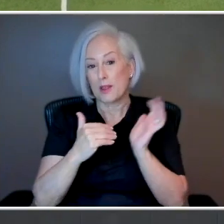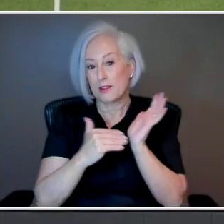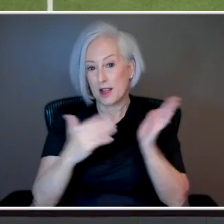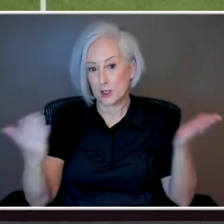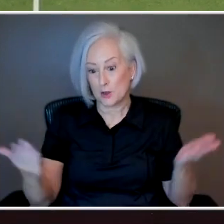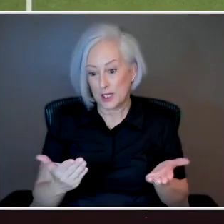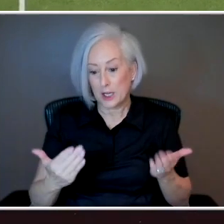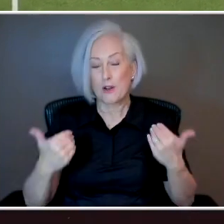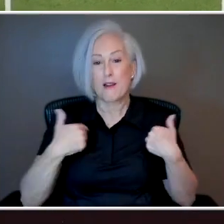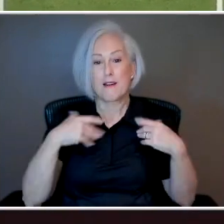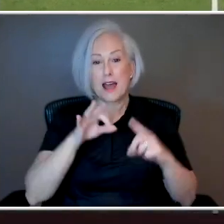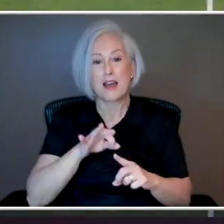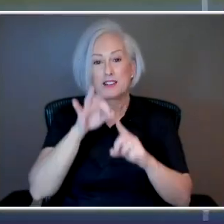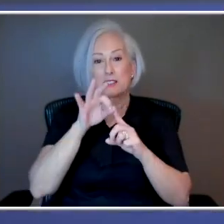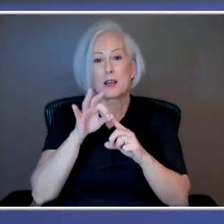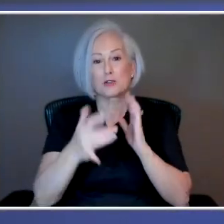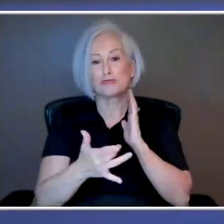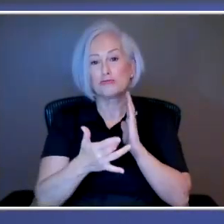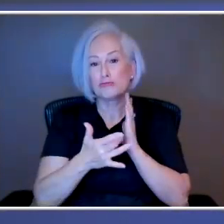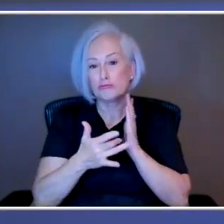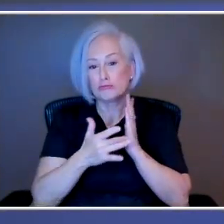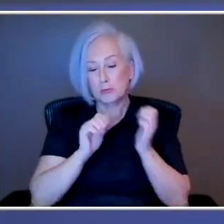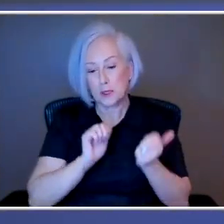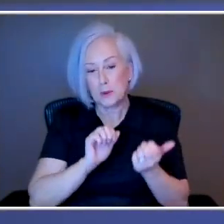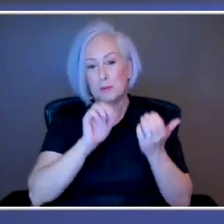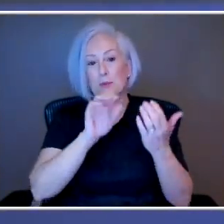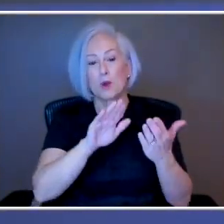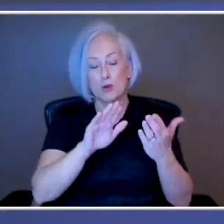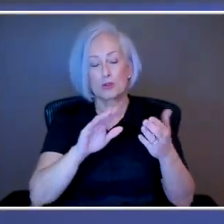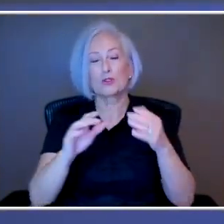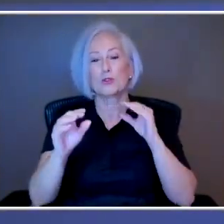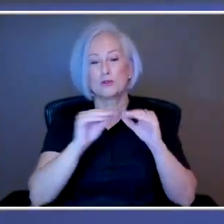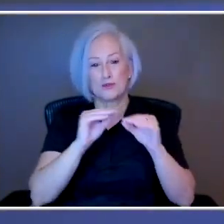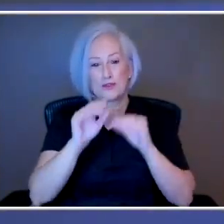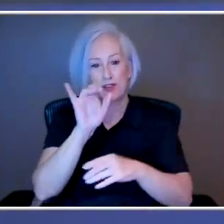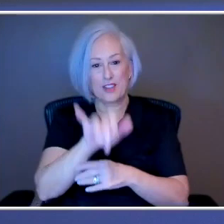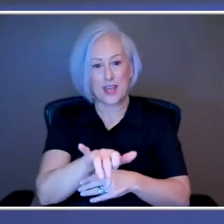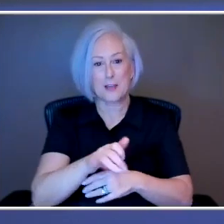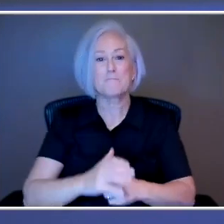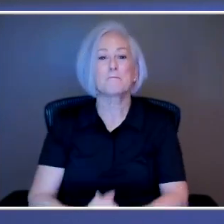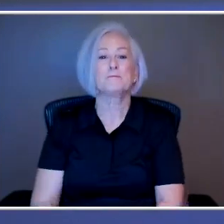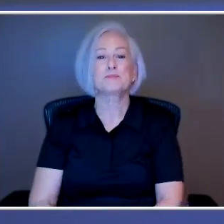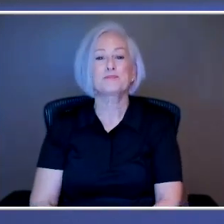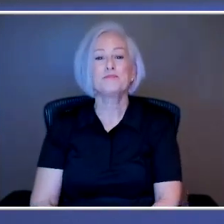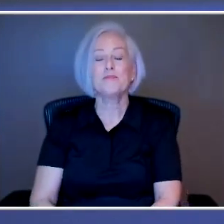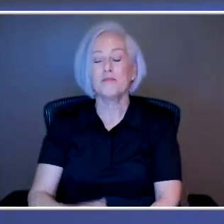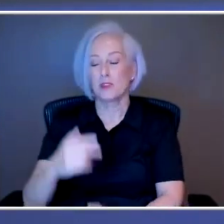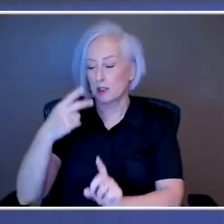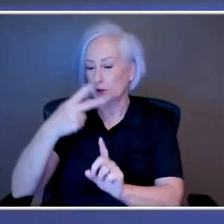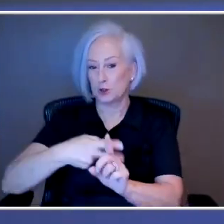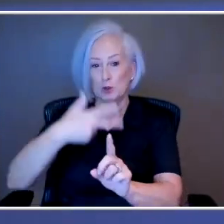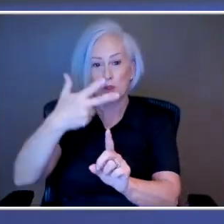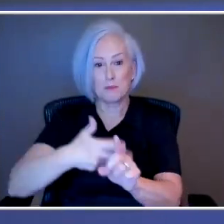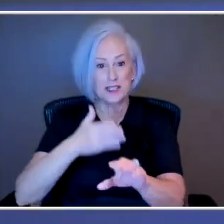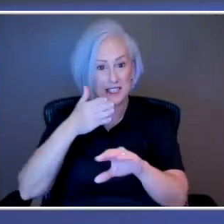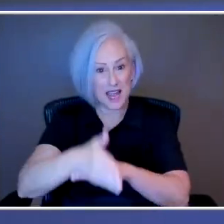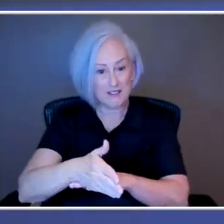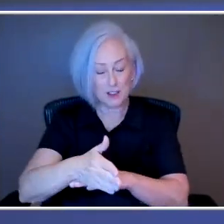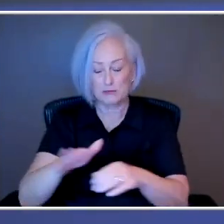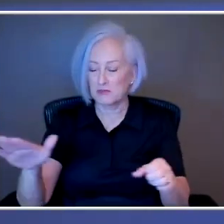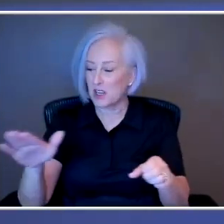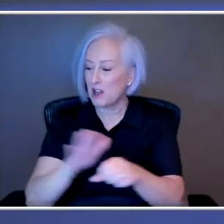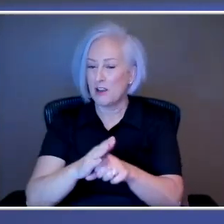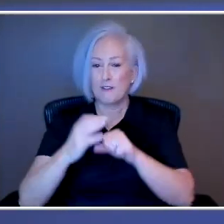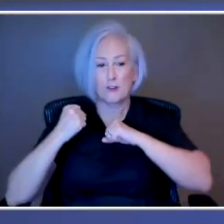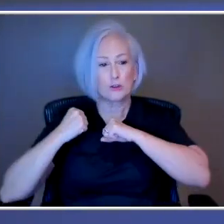for fixing core muscle injuries. Months after the surgery, Zach was getting back to full strength and eager to play college